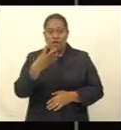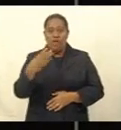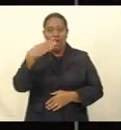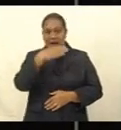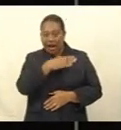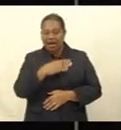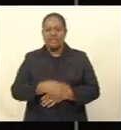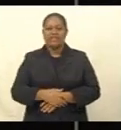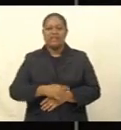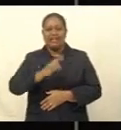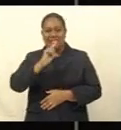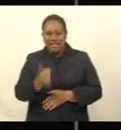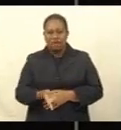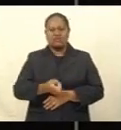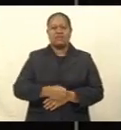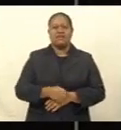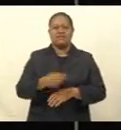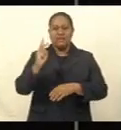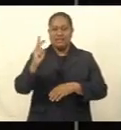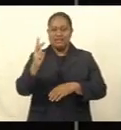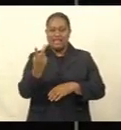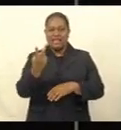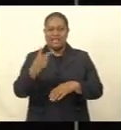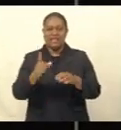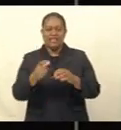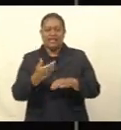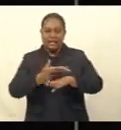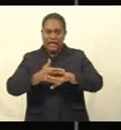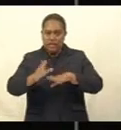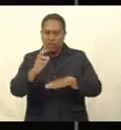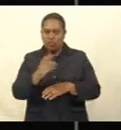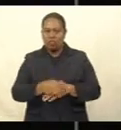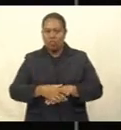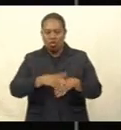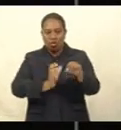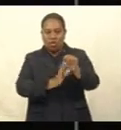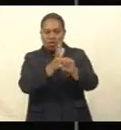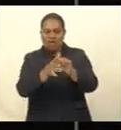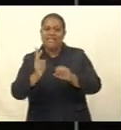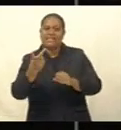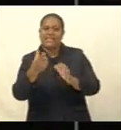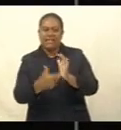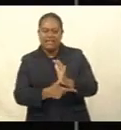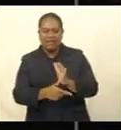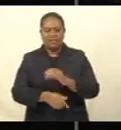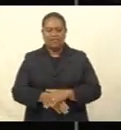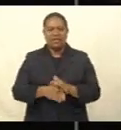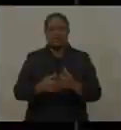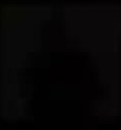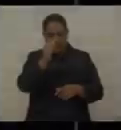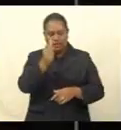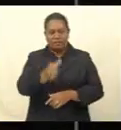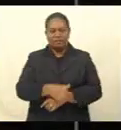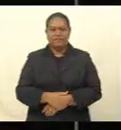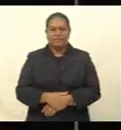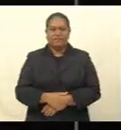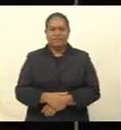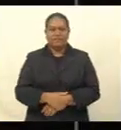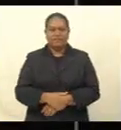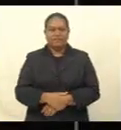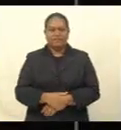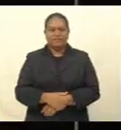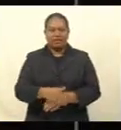new COVID-19 cases for the first time yesterday as it battles a devastating second wave. More